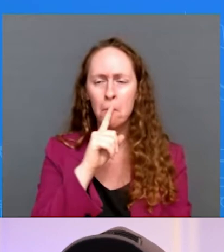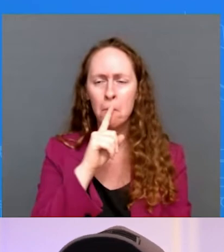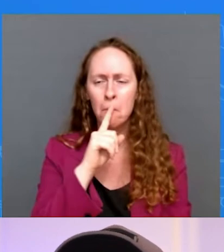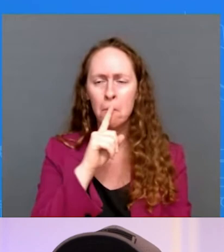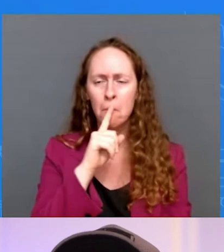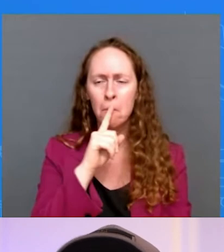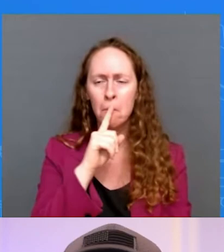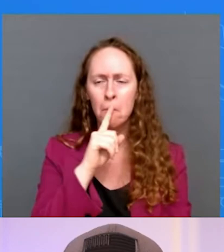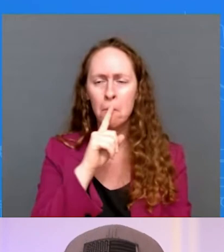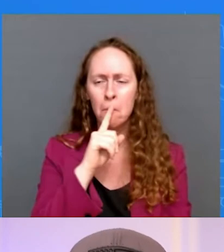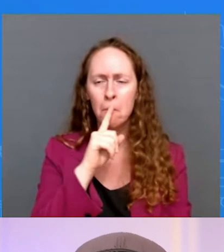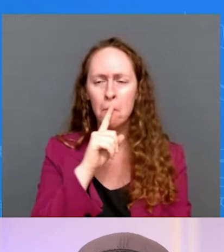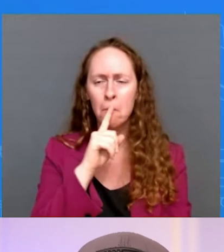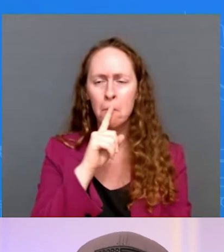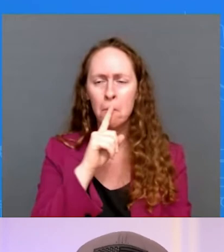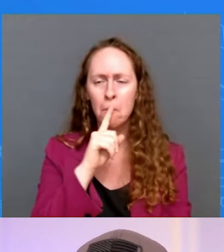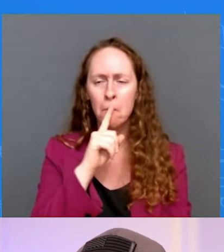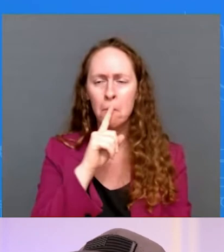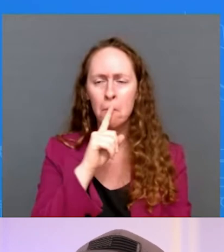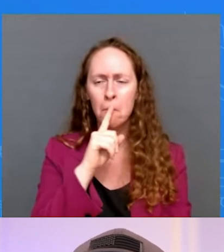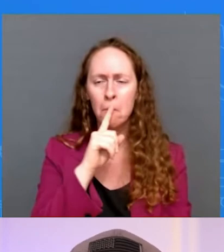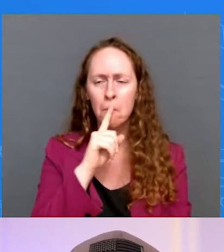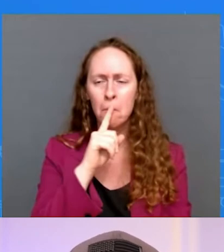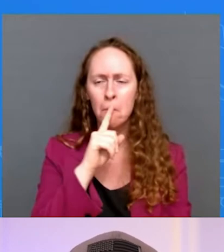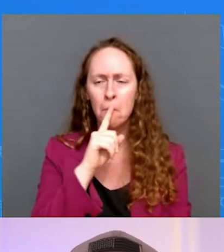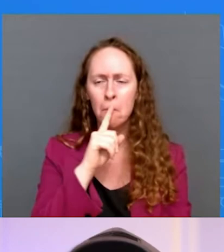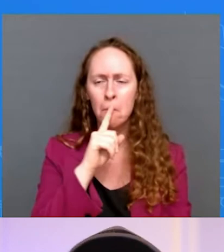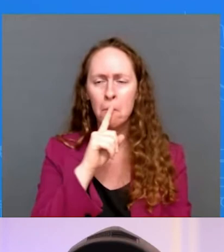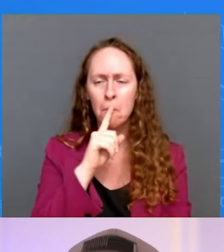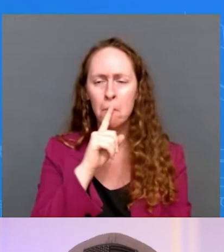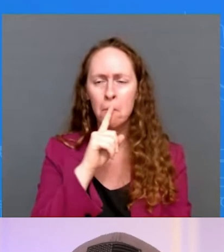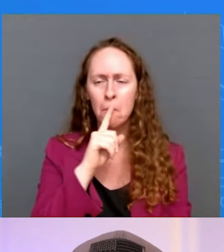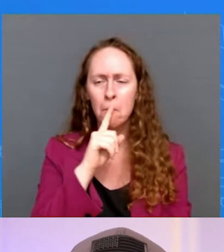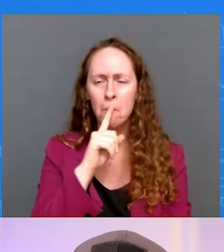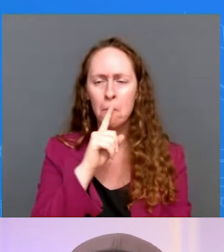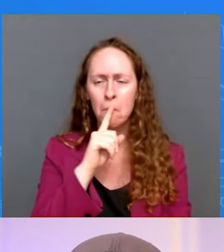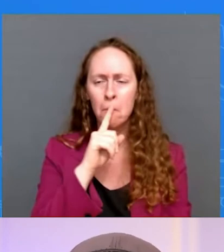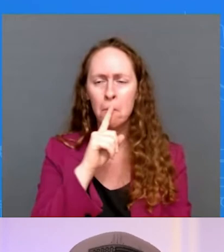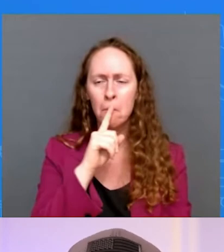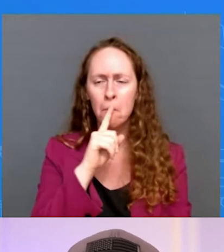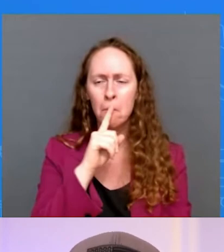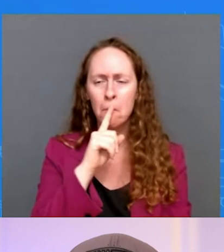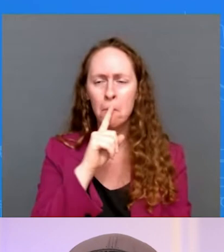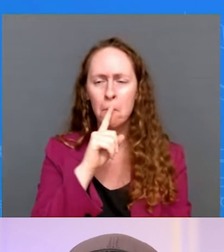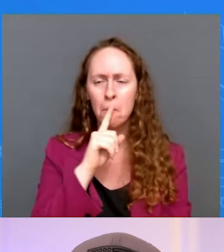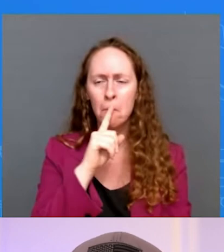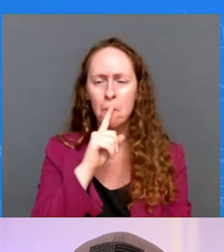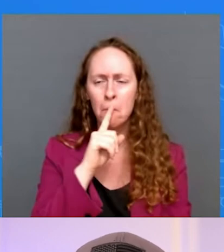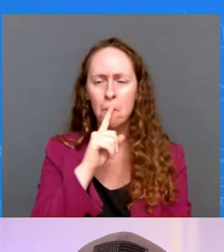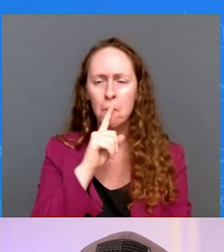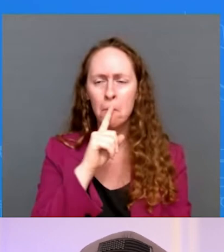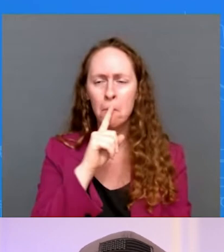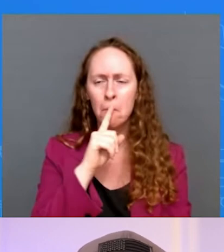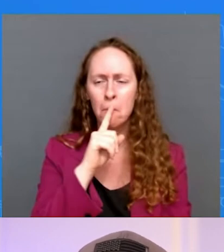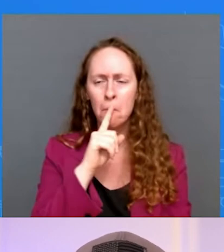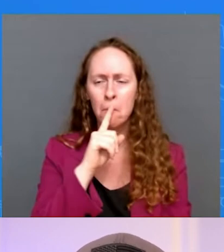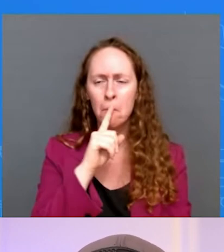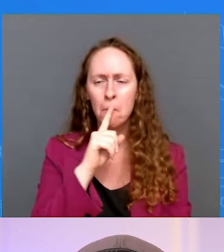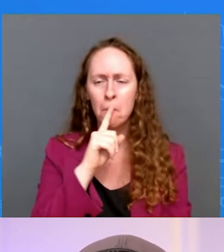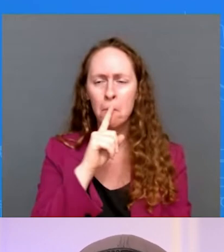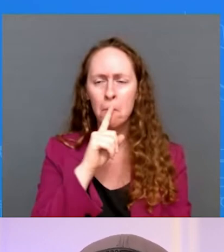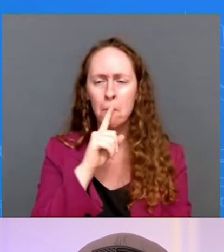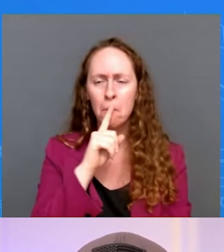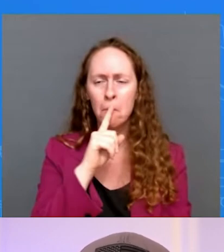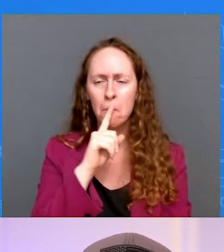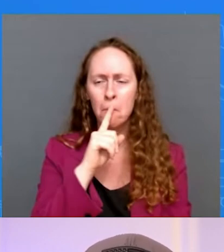there. Where's the president? It's been 18 months. Folks, I'm not sure, and somebody correct me if I am wrong. I don't think I've